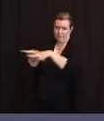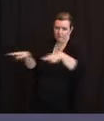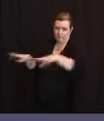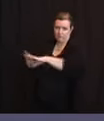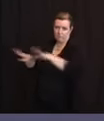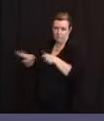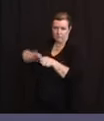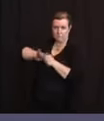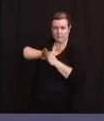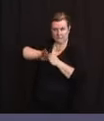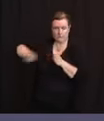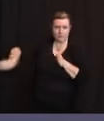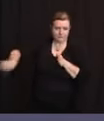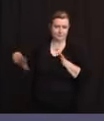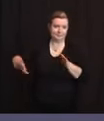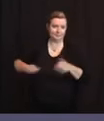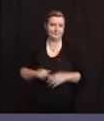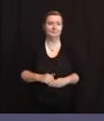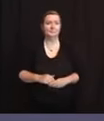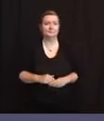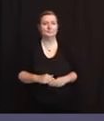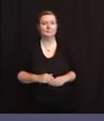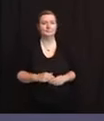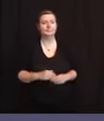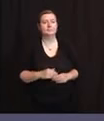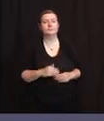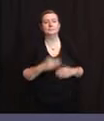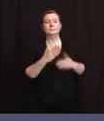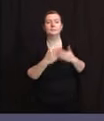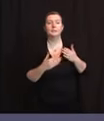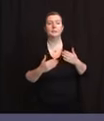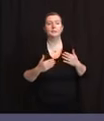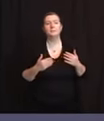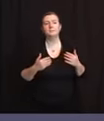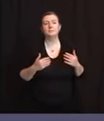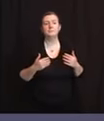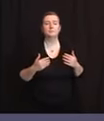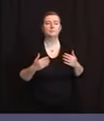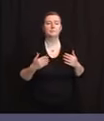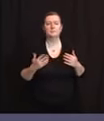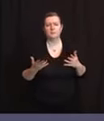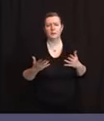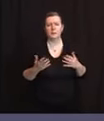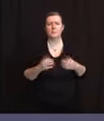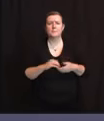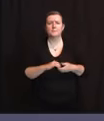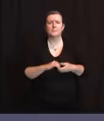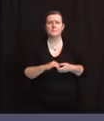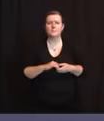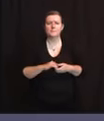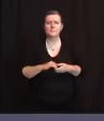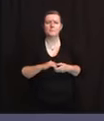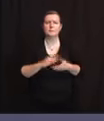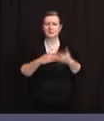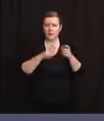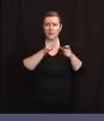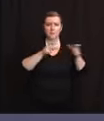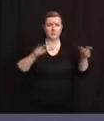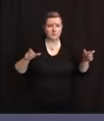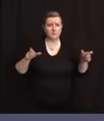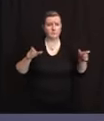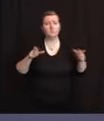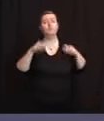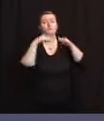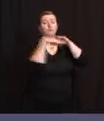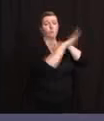residents who could not be readmitted to what they knew as their homes.